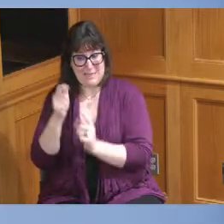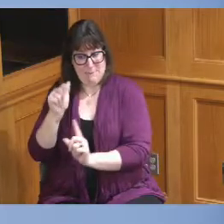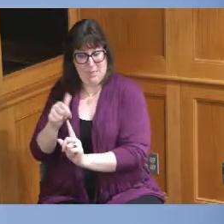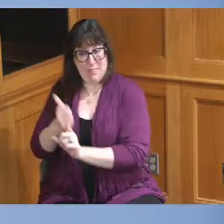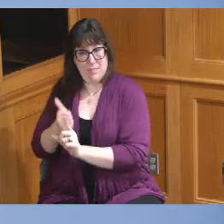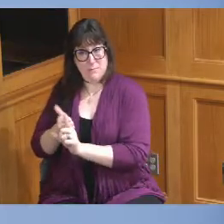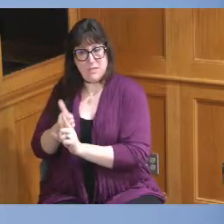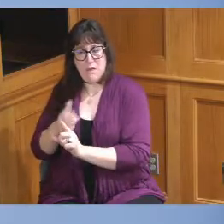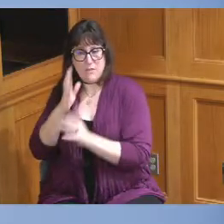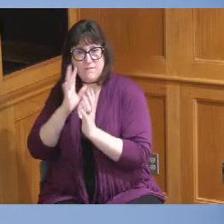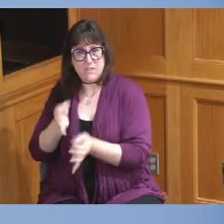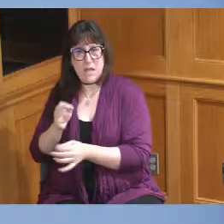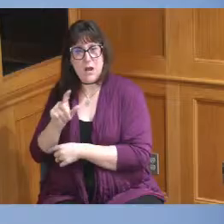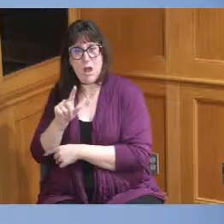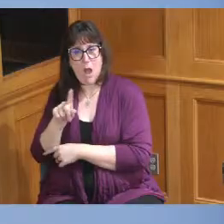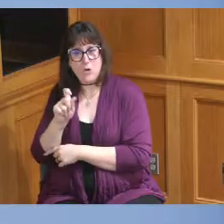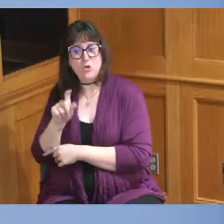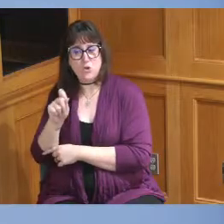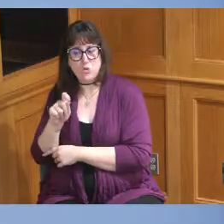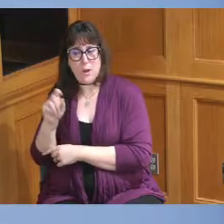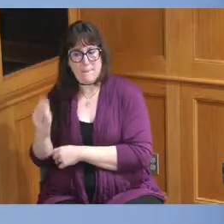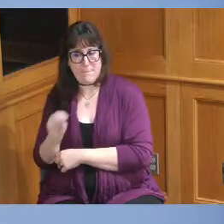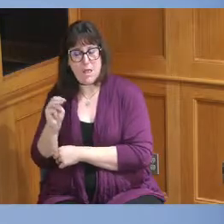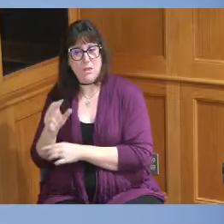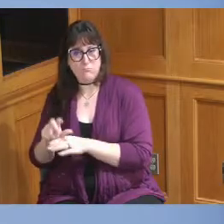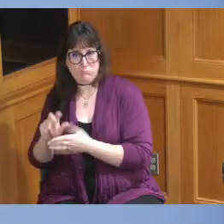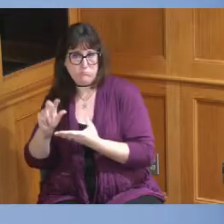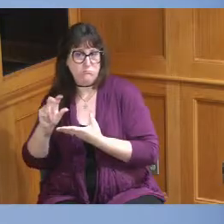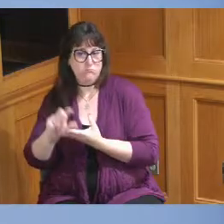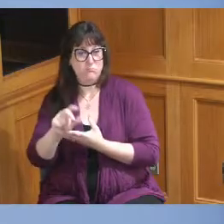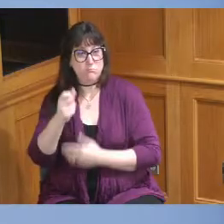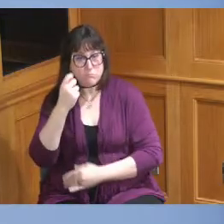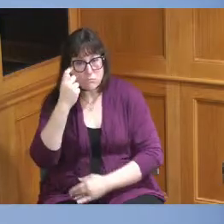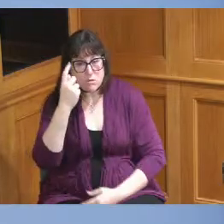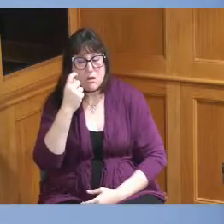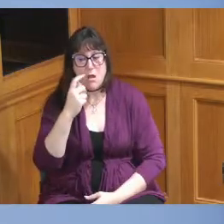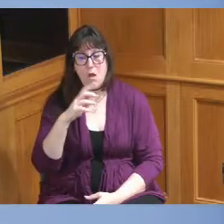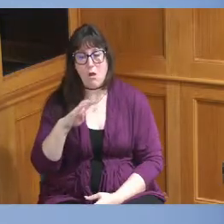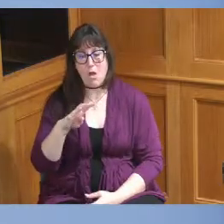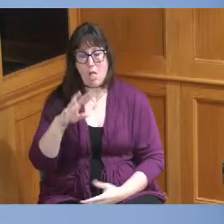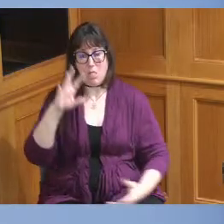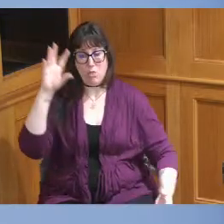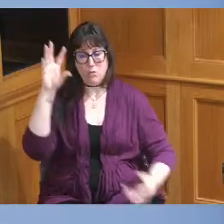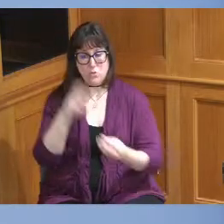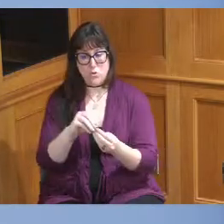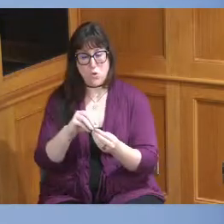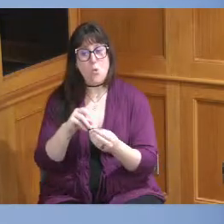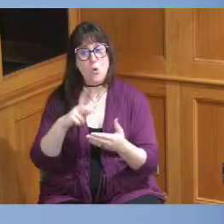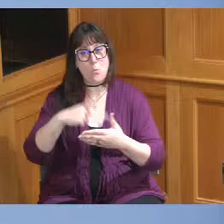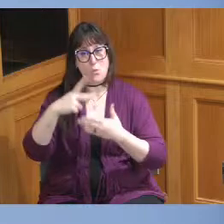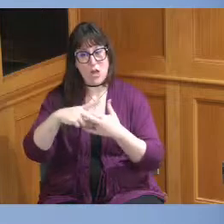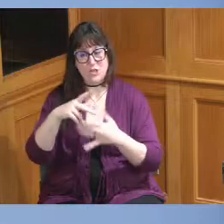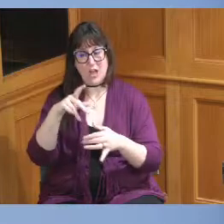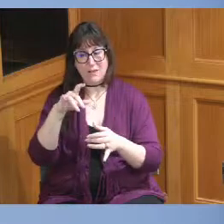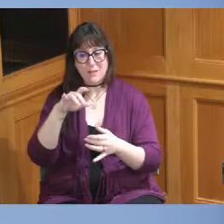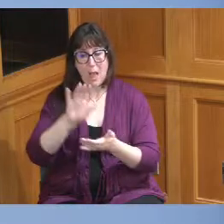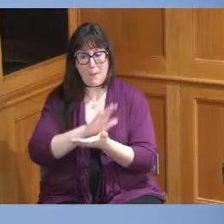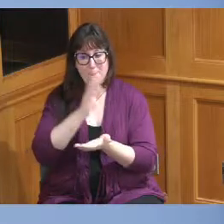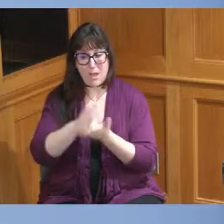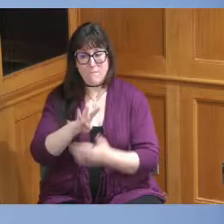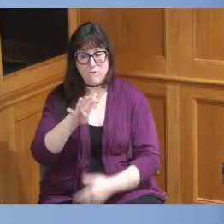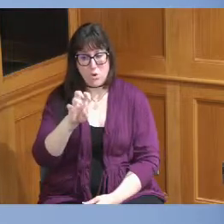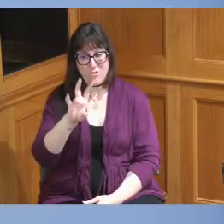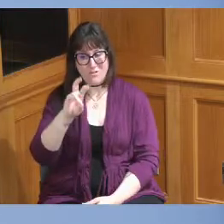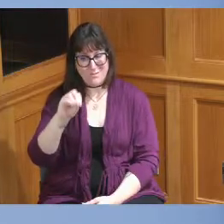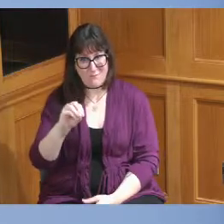$120 million into this project, the overall size of which will be $470 million with the construction timeline of